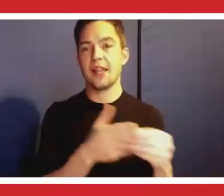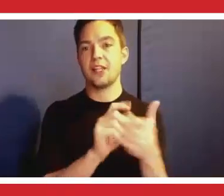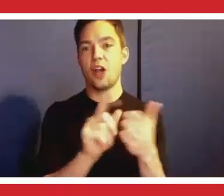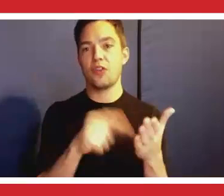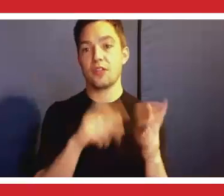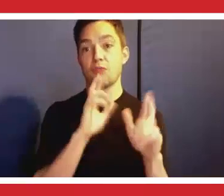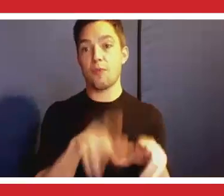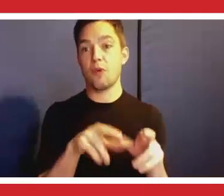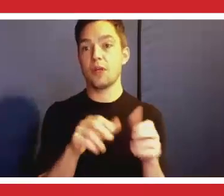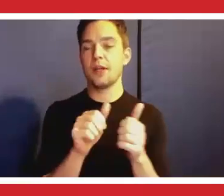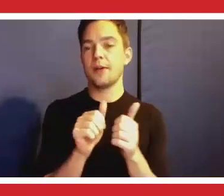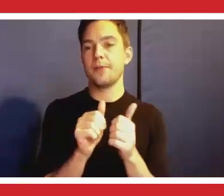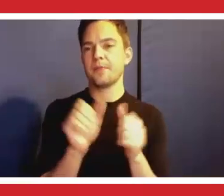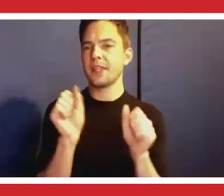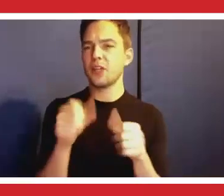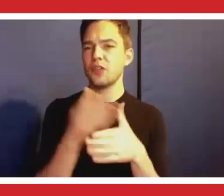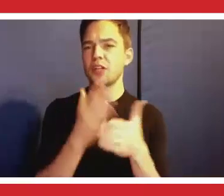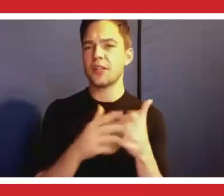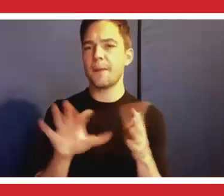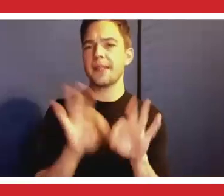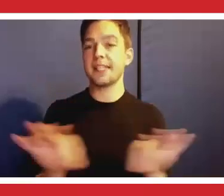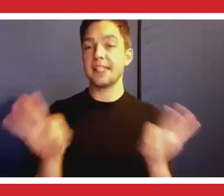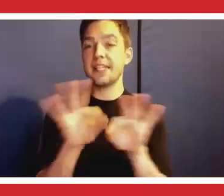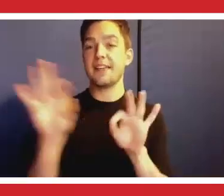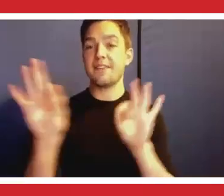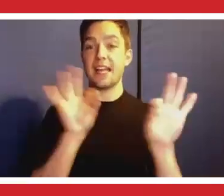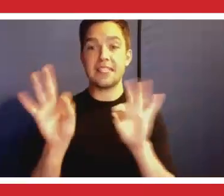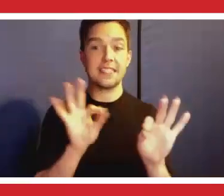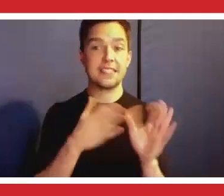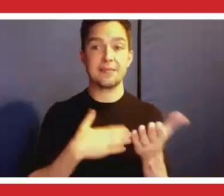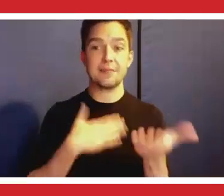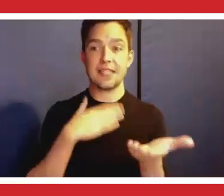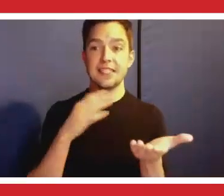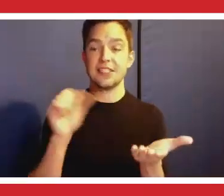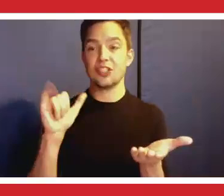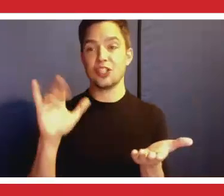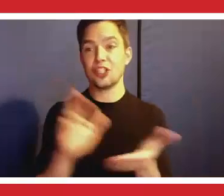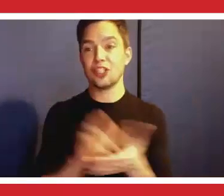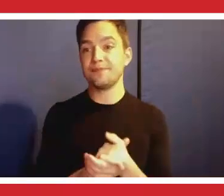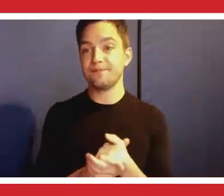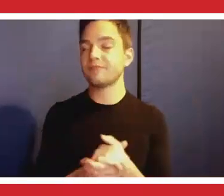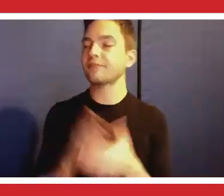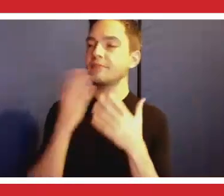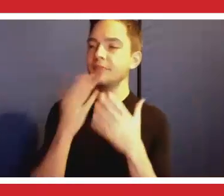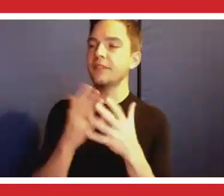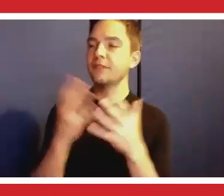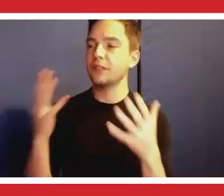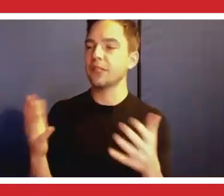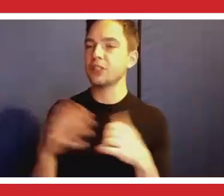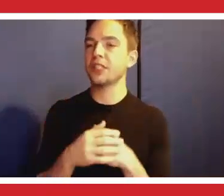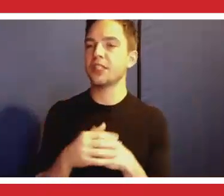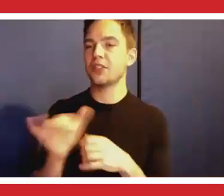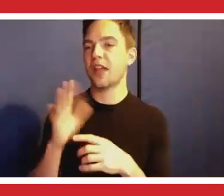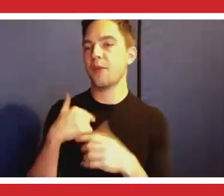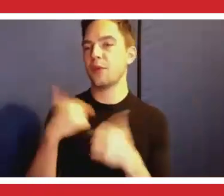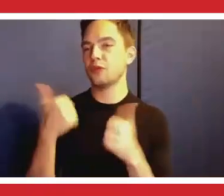can you share some of the key findings with us, please, sir? Thank you very much. And I will try to